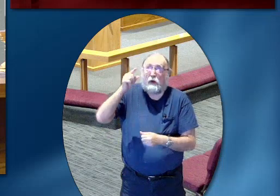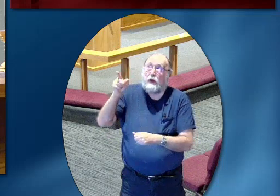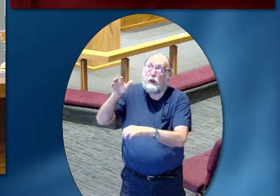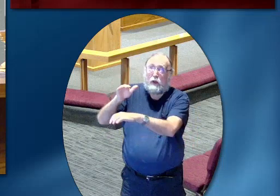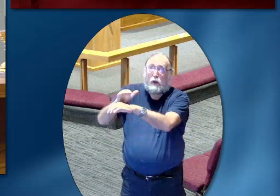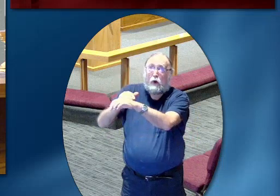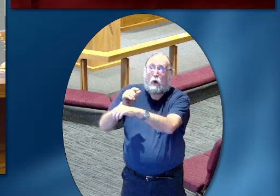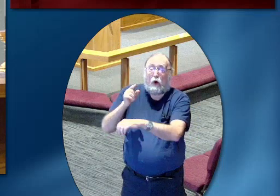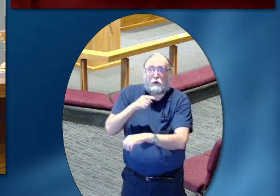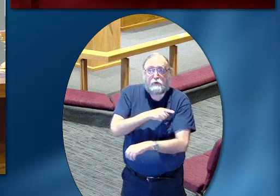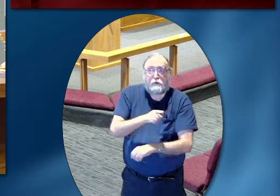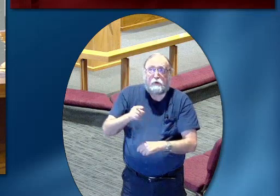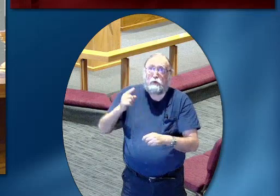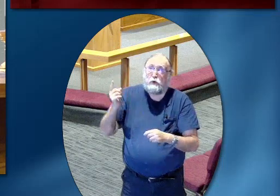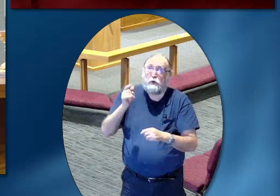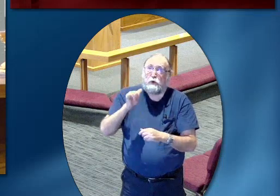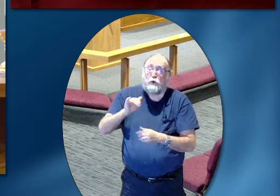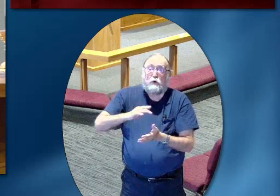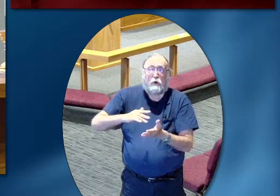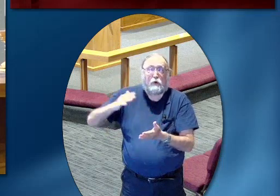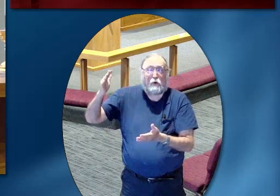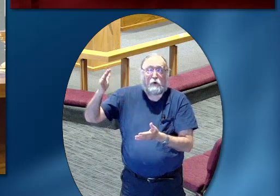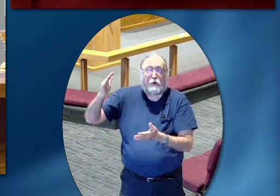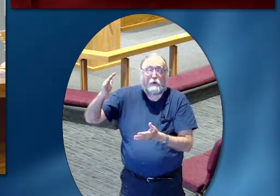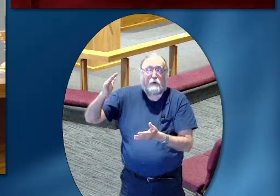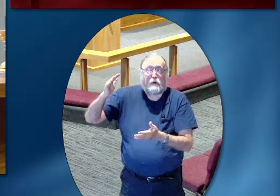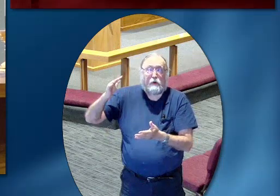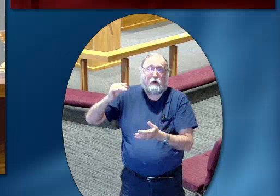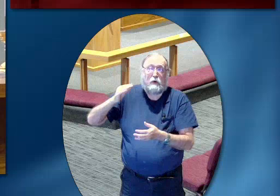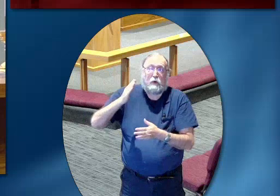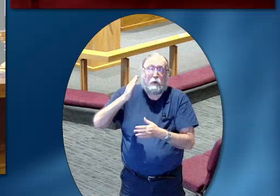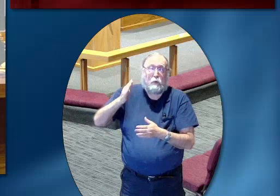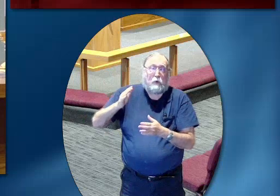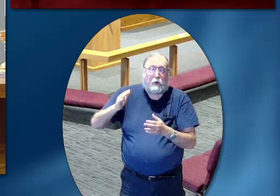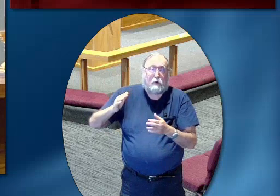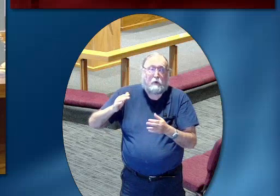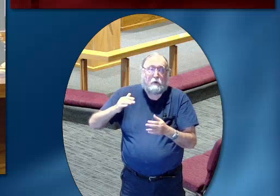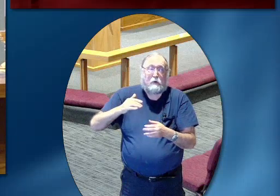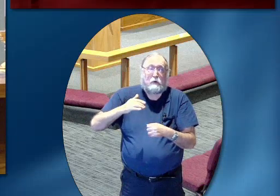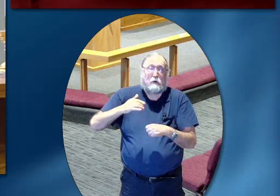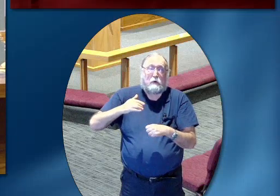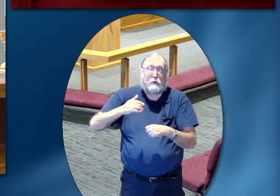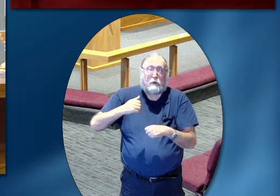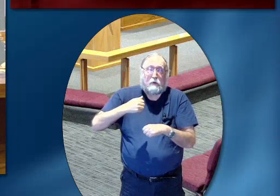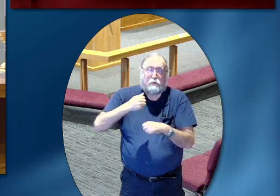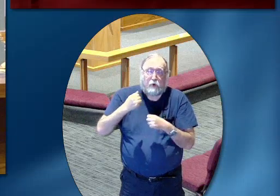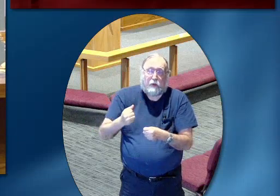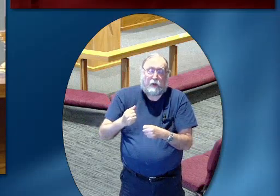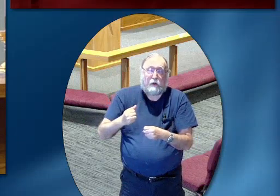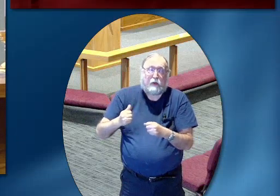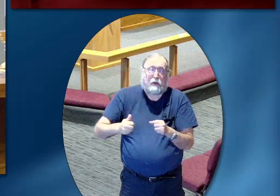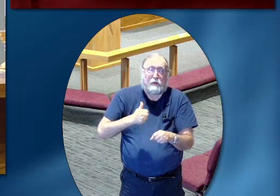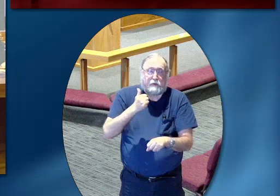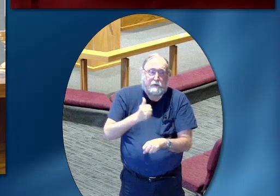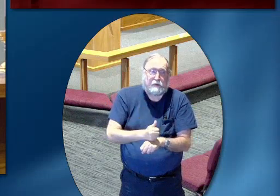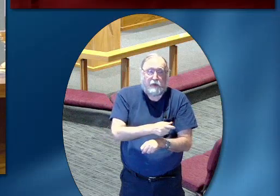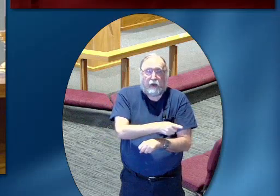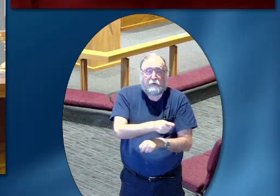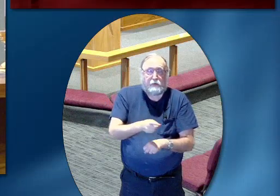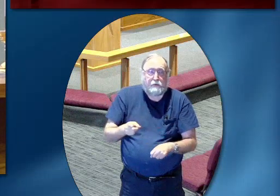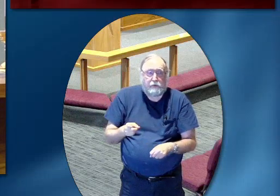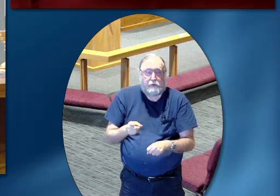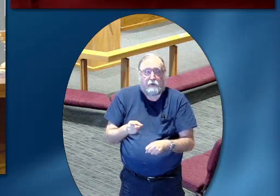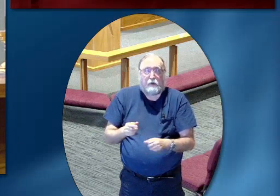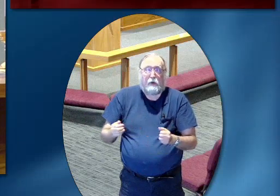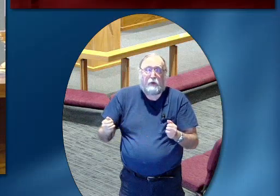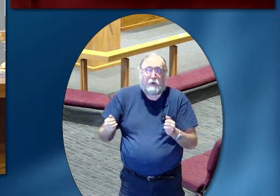eternal glory in Christ, will himself restore, confirm, strengthen, and